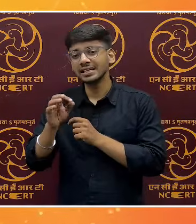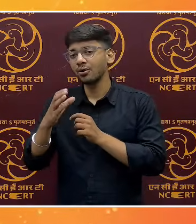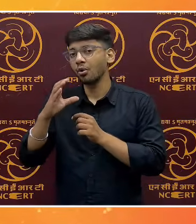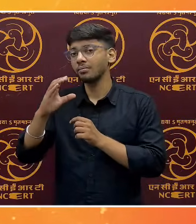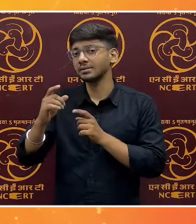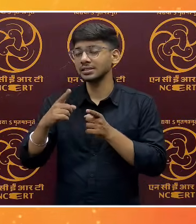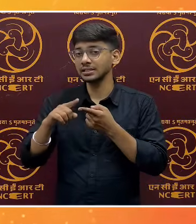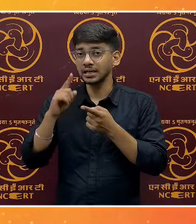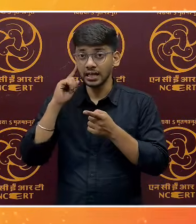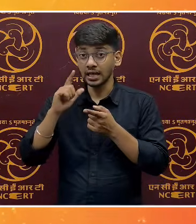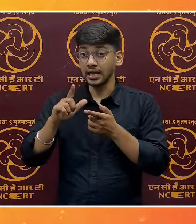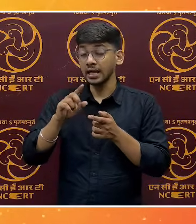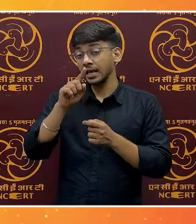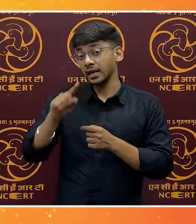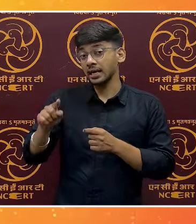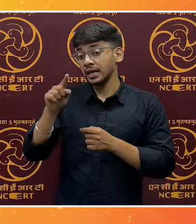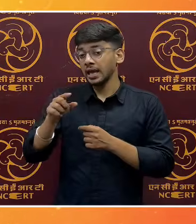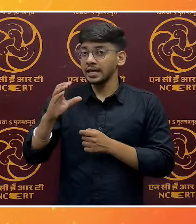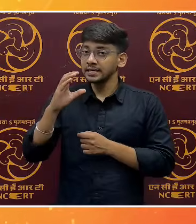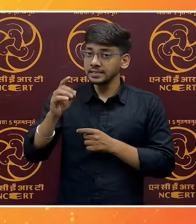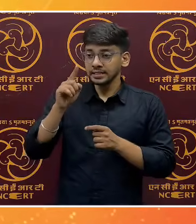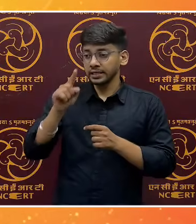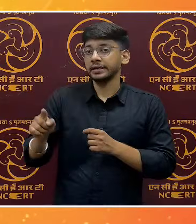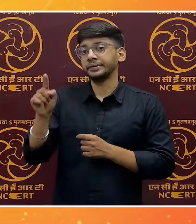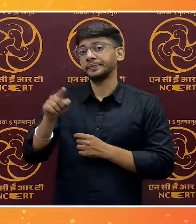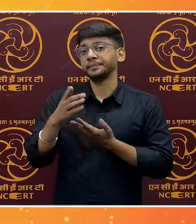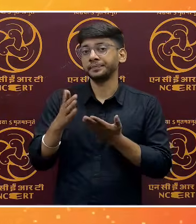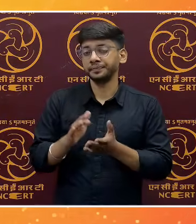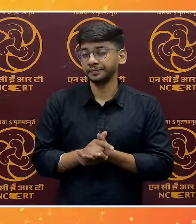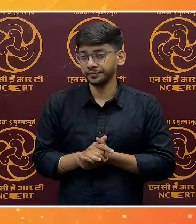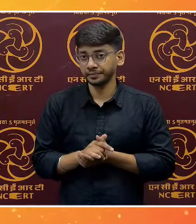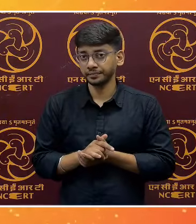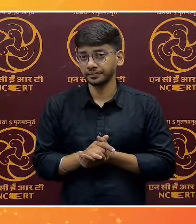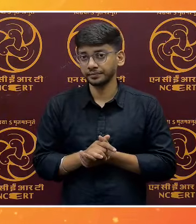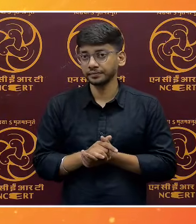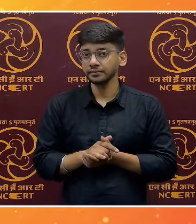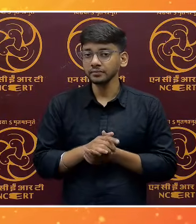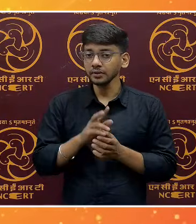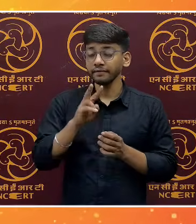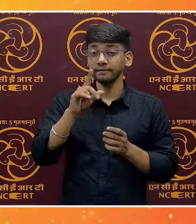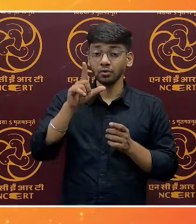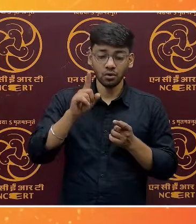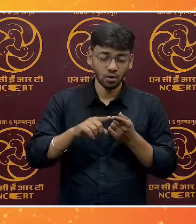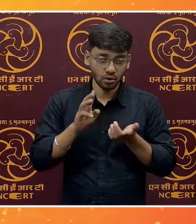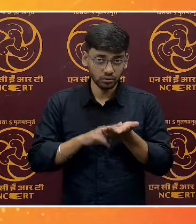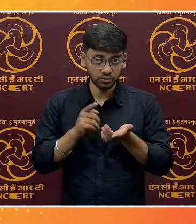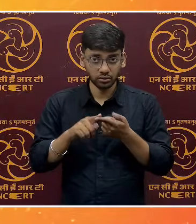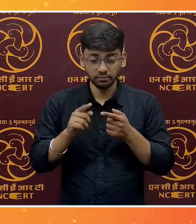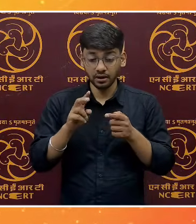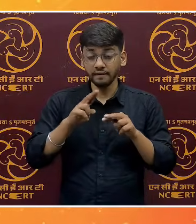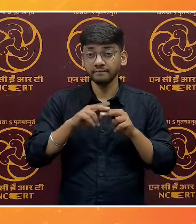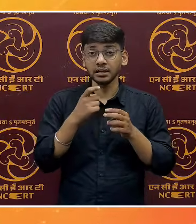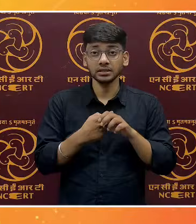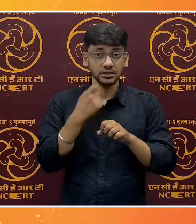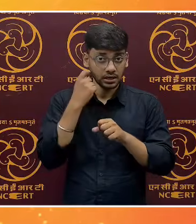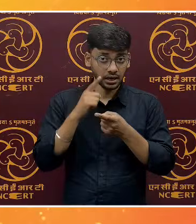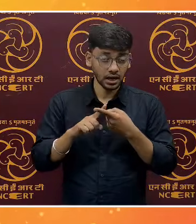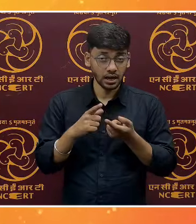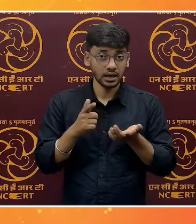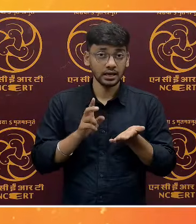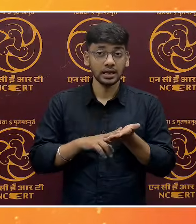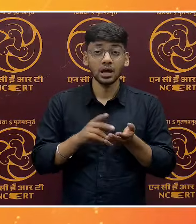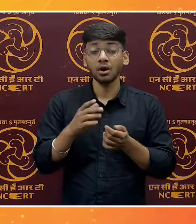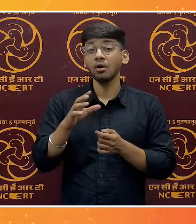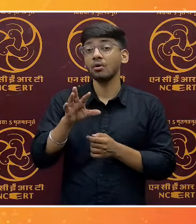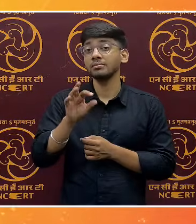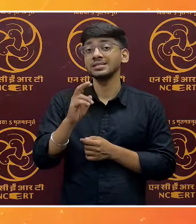one side. No, it is the length of all the sides. What volume of the figure? Again volume is something different. So option C